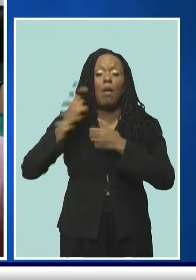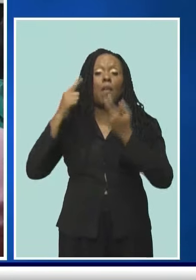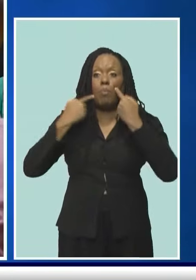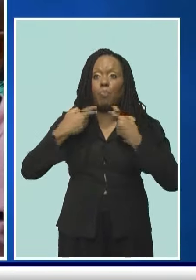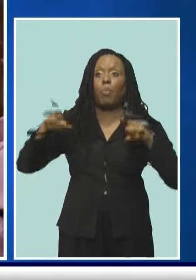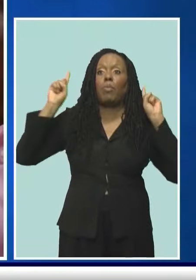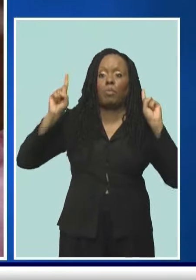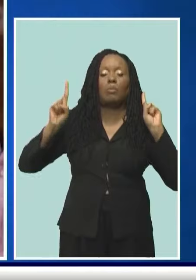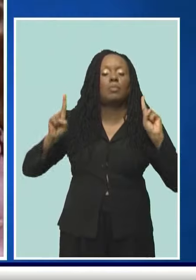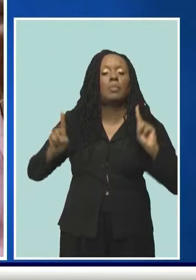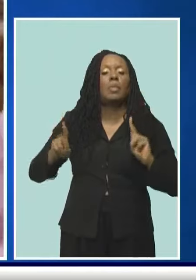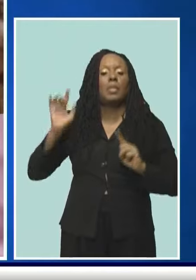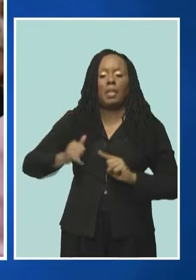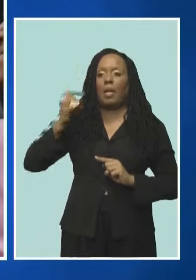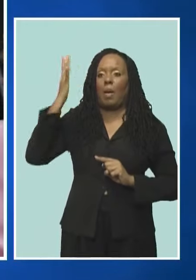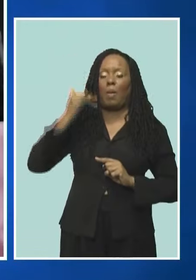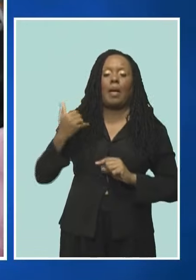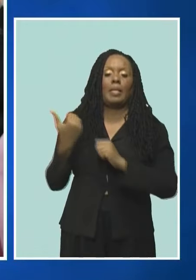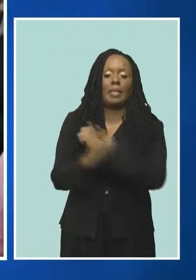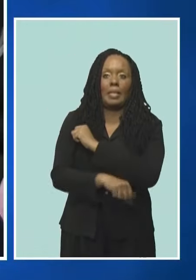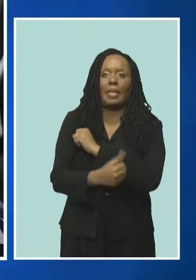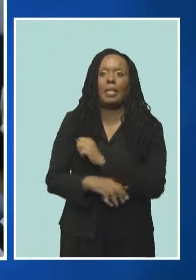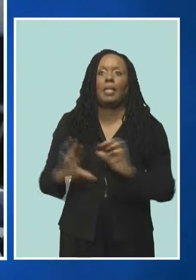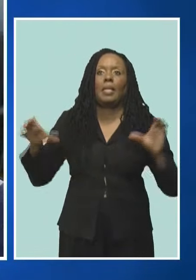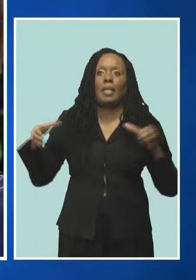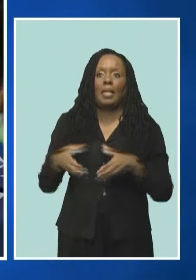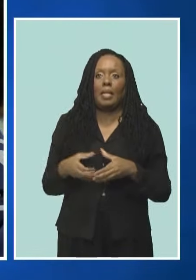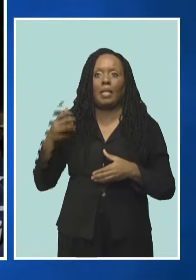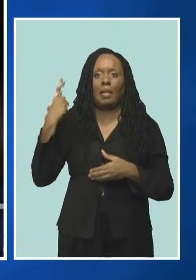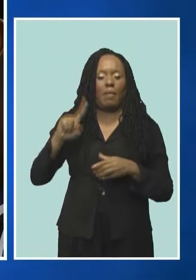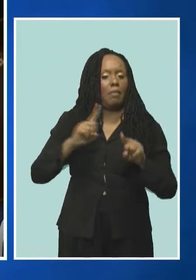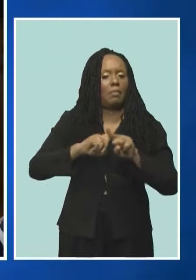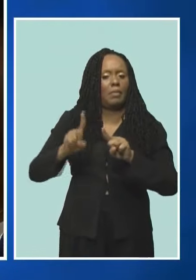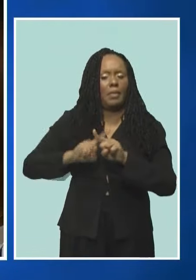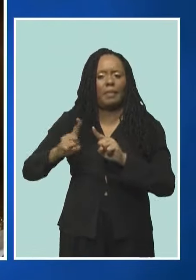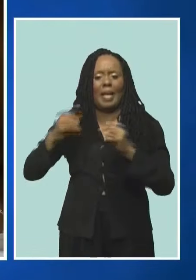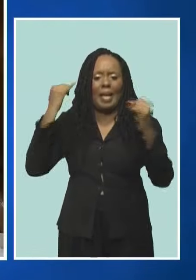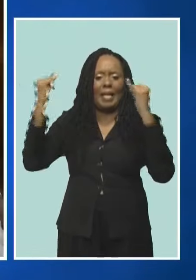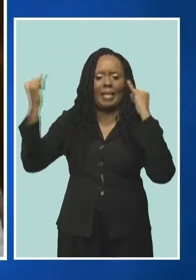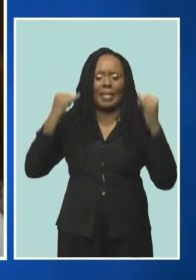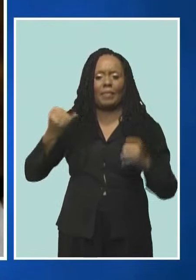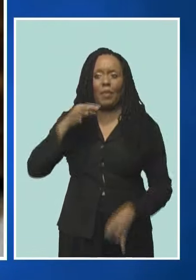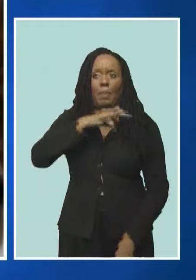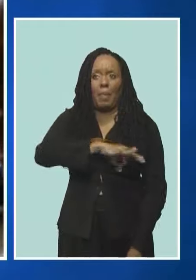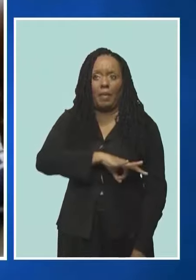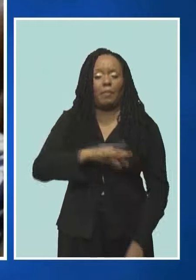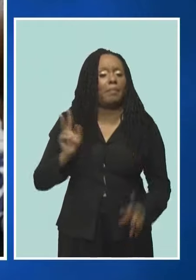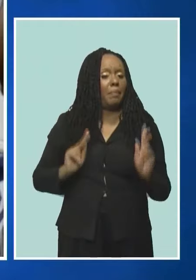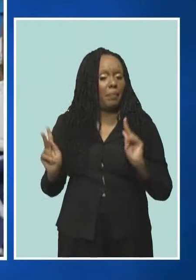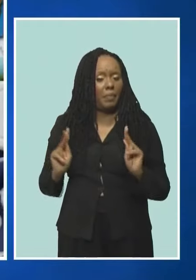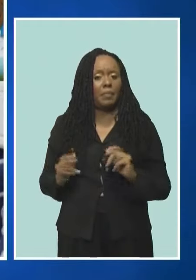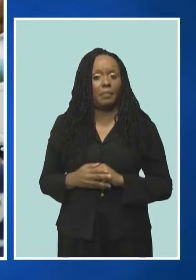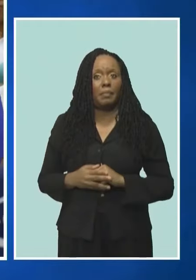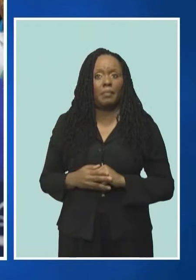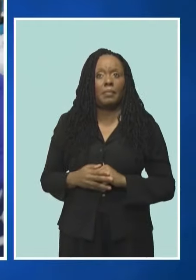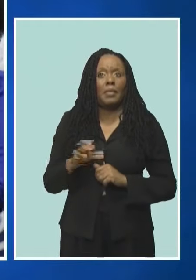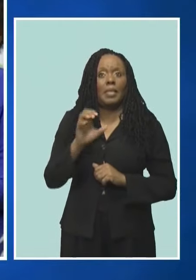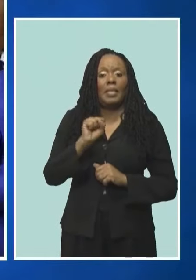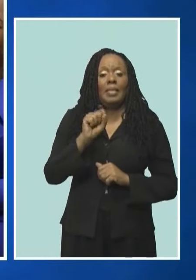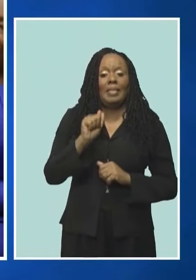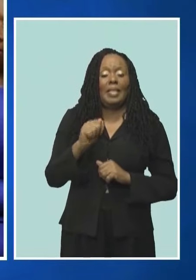why they've banded together to create tourism initiatives which will benefit everyone there. The idea comes from the St. Andrew